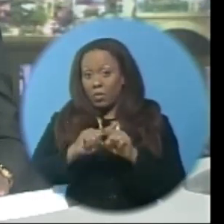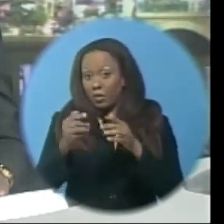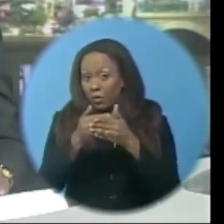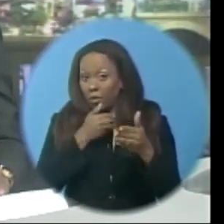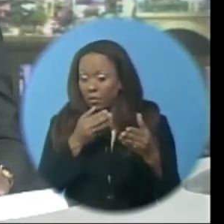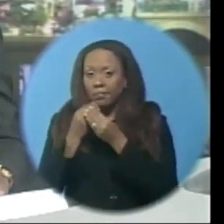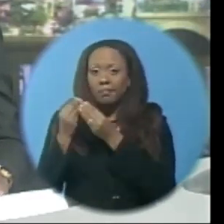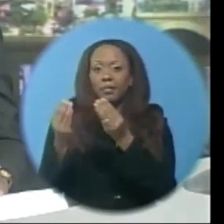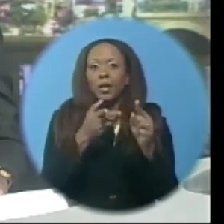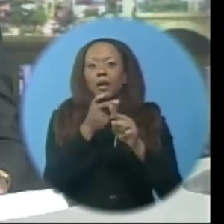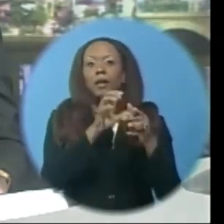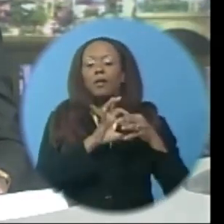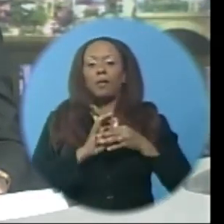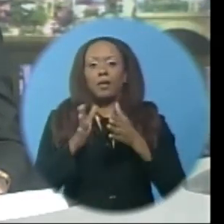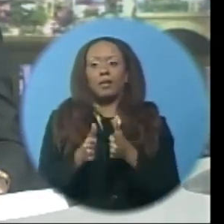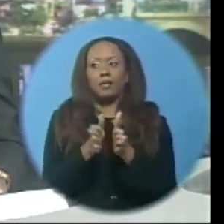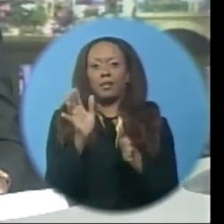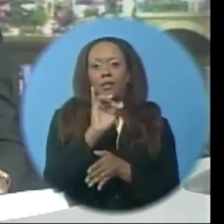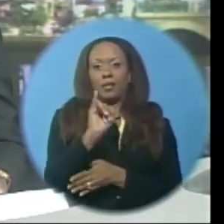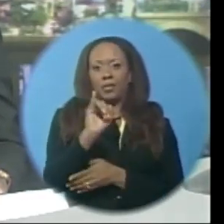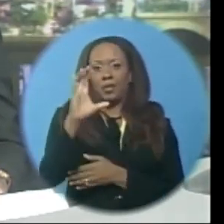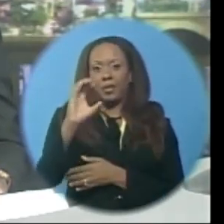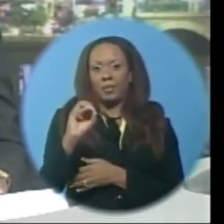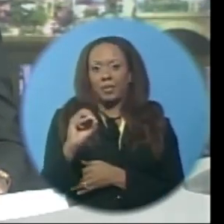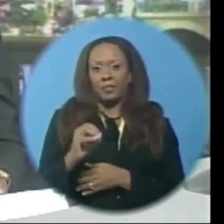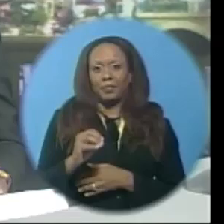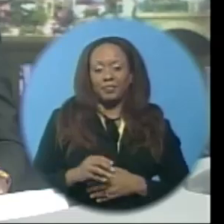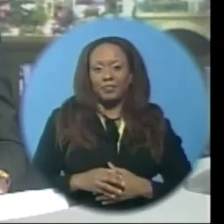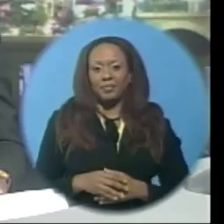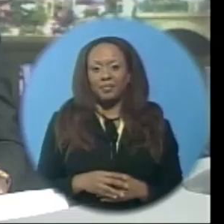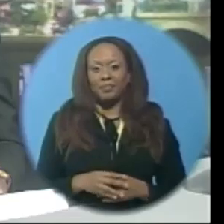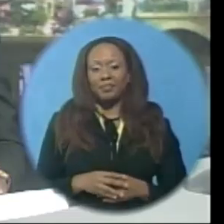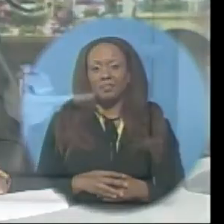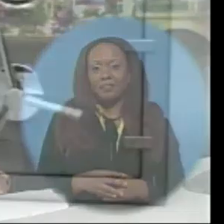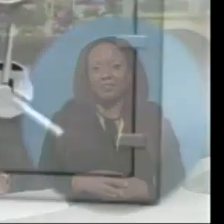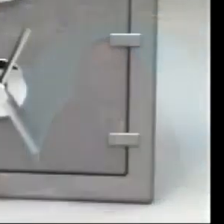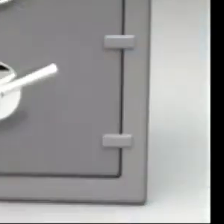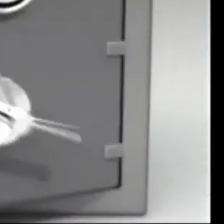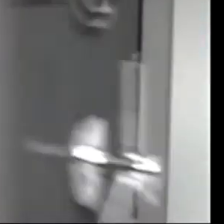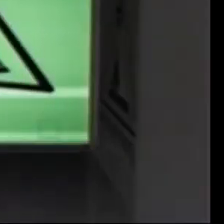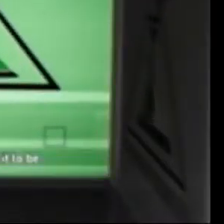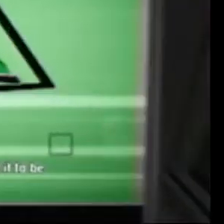sports is just ahead, but before we get there, here's a tip from Cooperators General Insurance. This tip of the